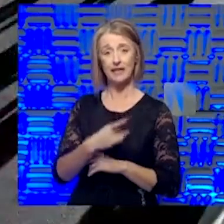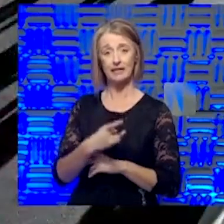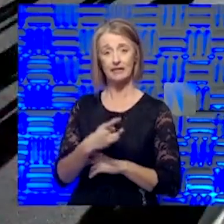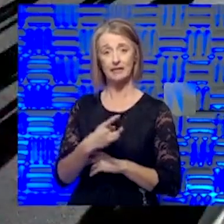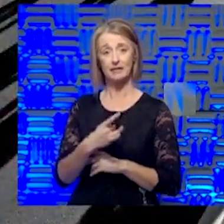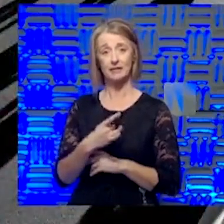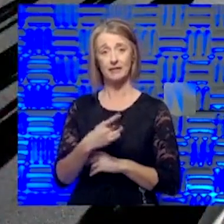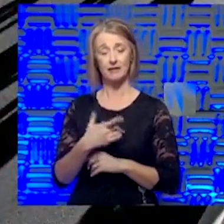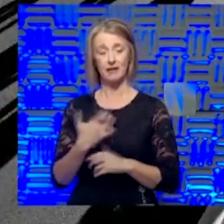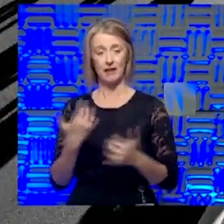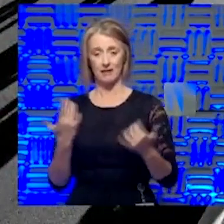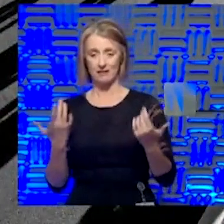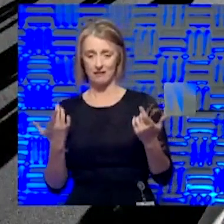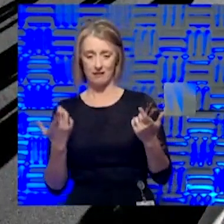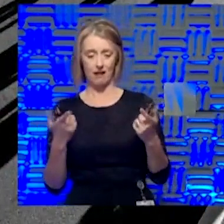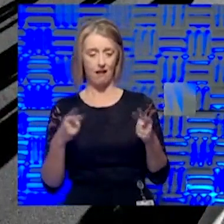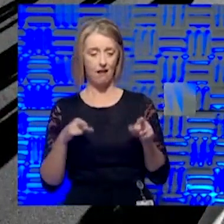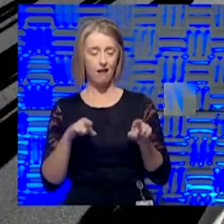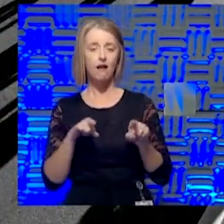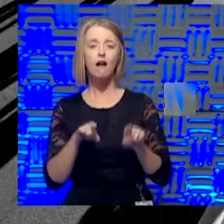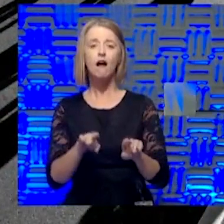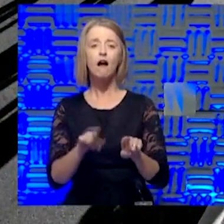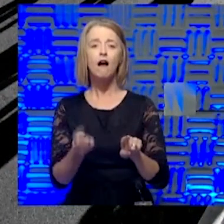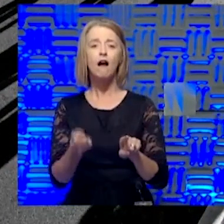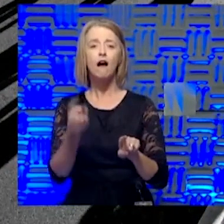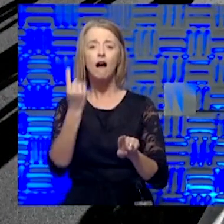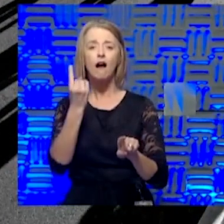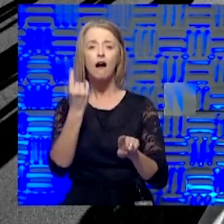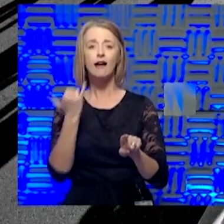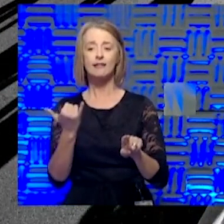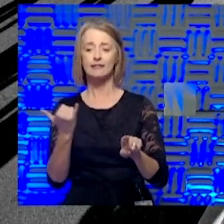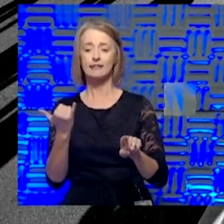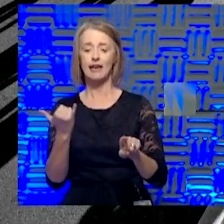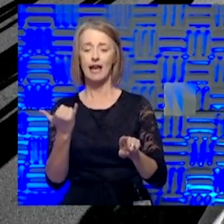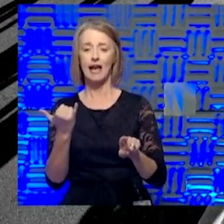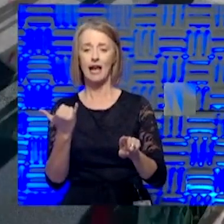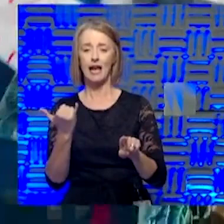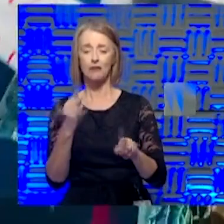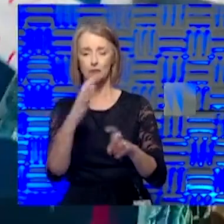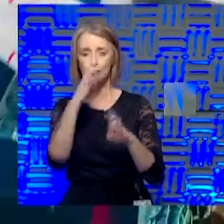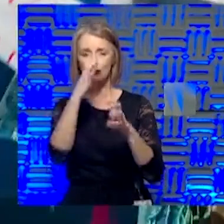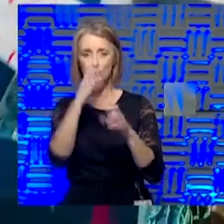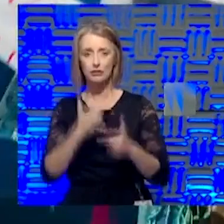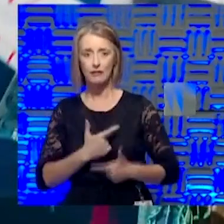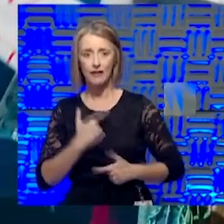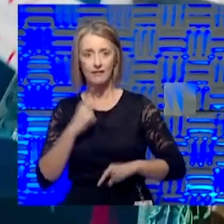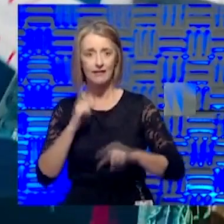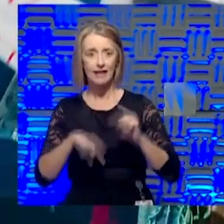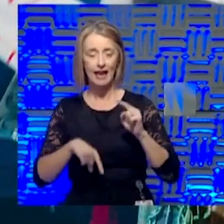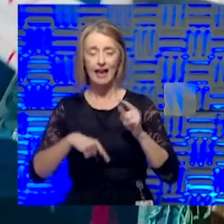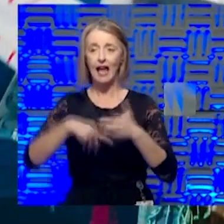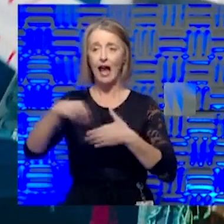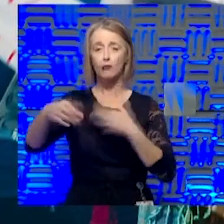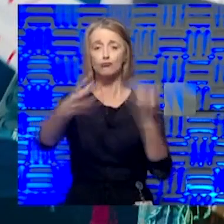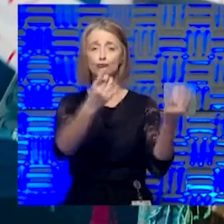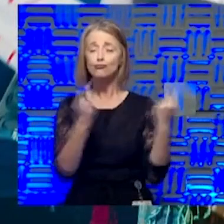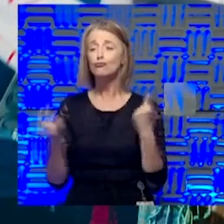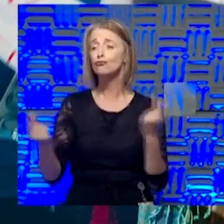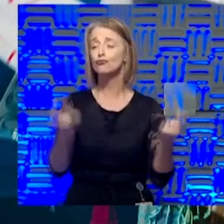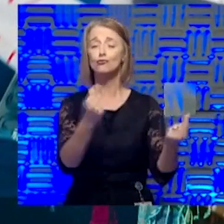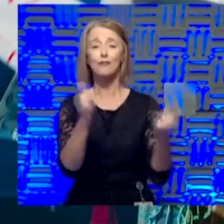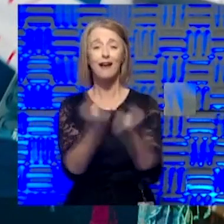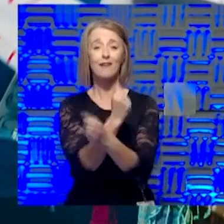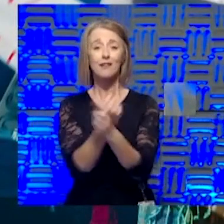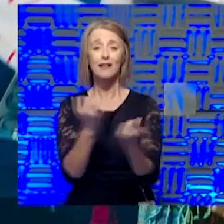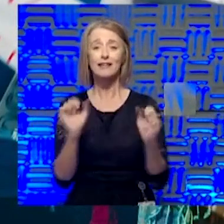like on a playing field where we understand that, hey, now I have some restrictions in life. I can't go everywhere I want to go. I can't do